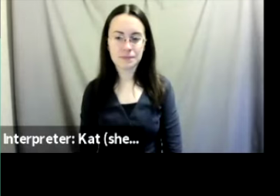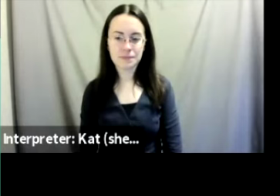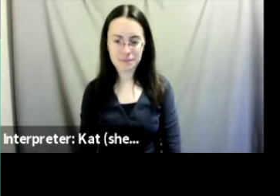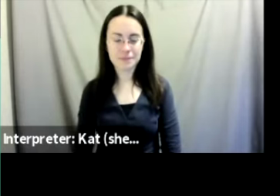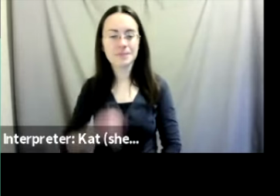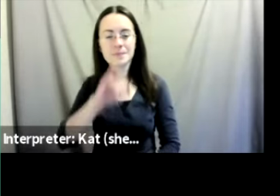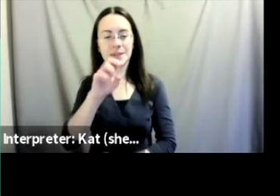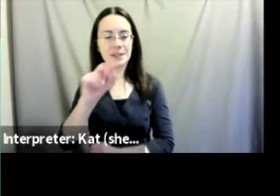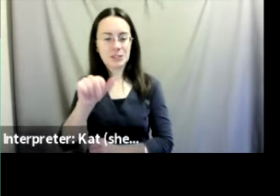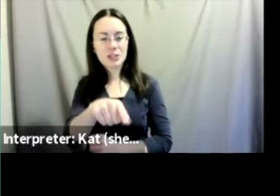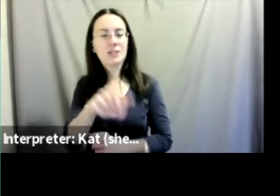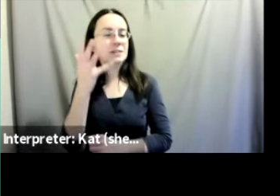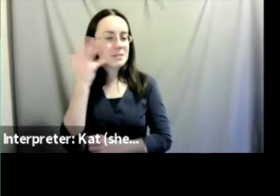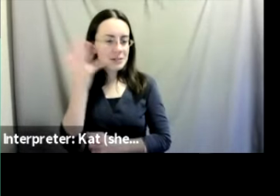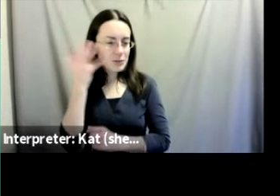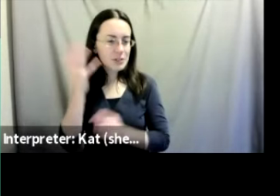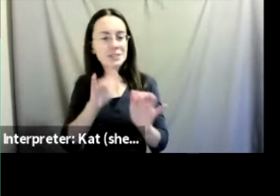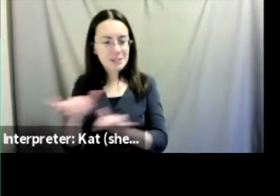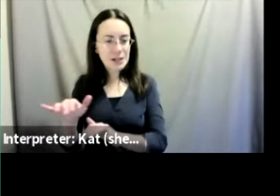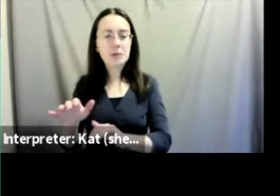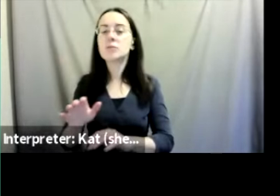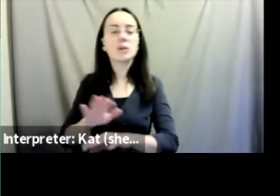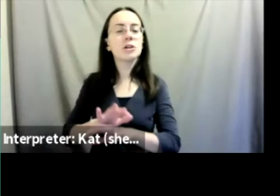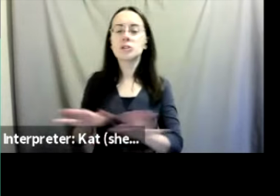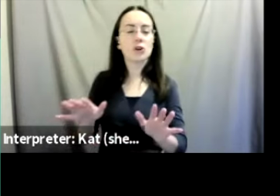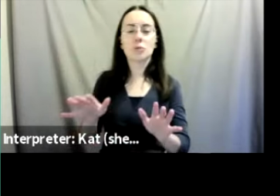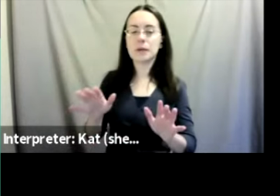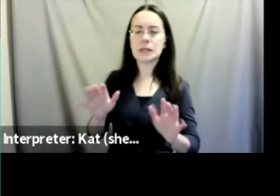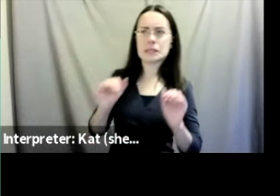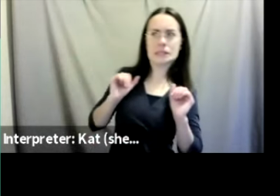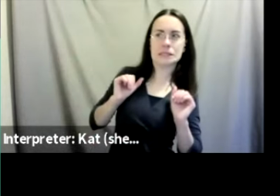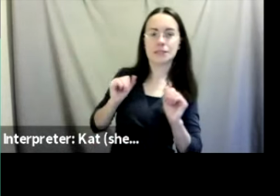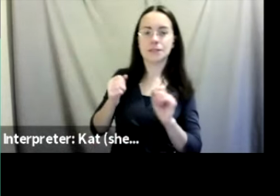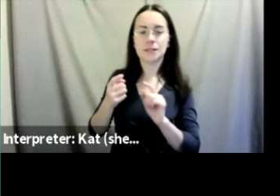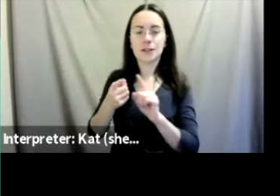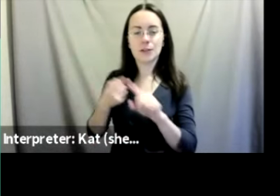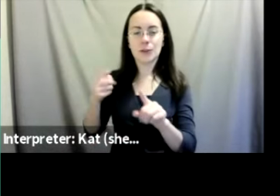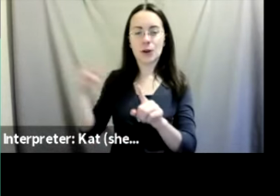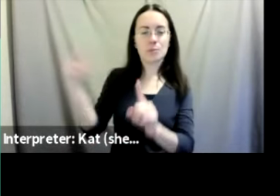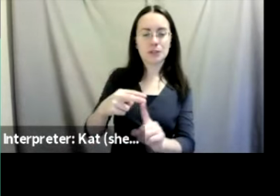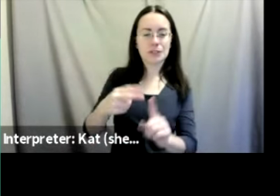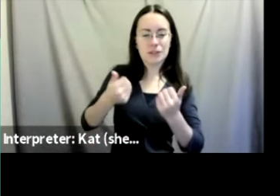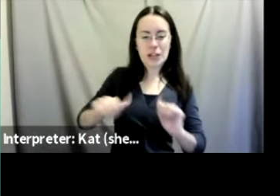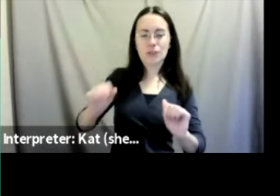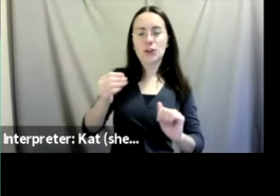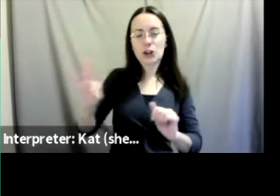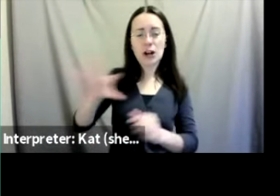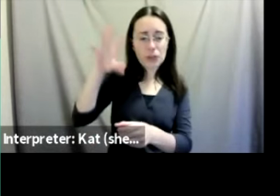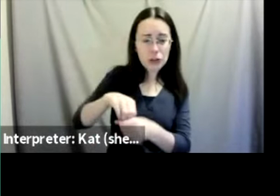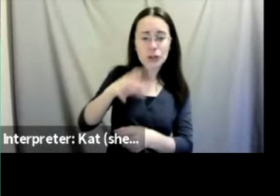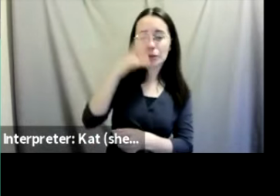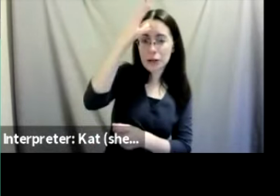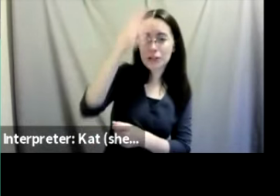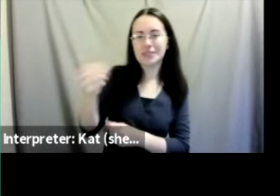Tiffany put into the chat, don't be put off by the perceived efforts of including parents and other